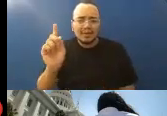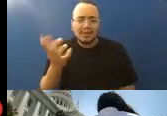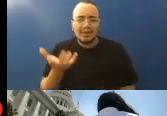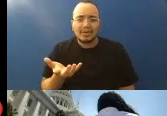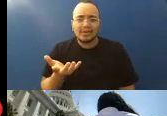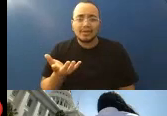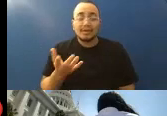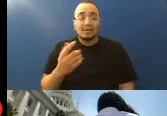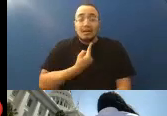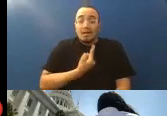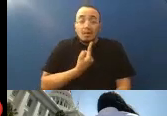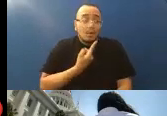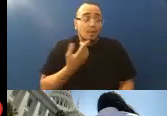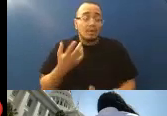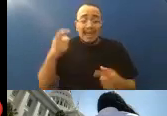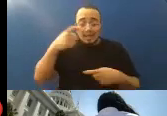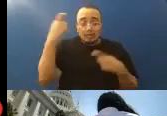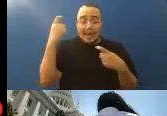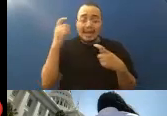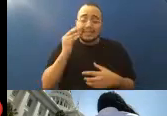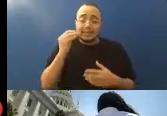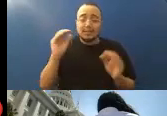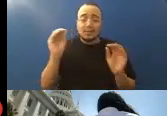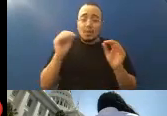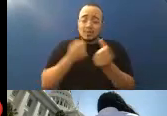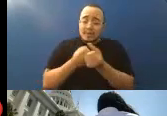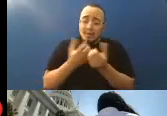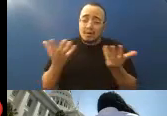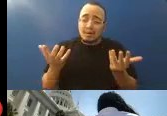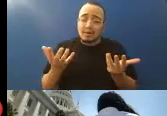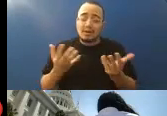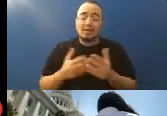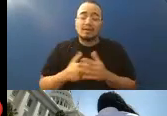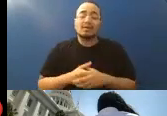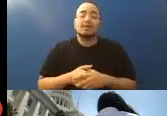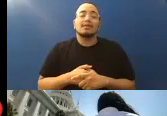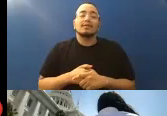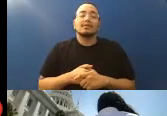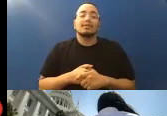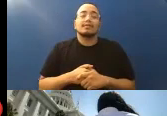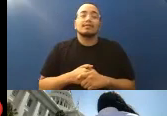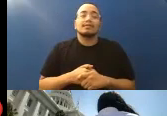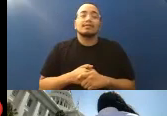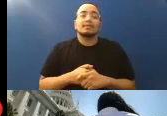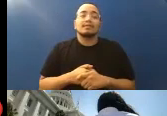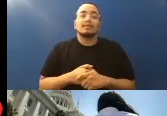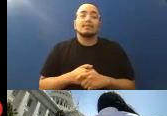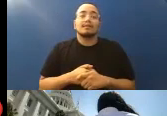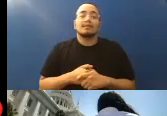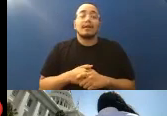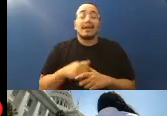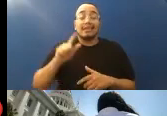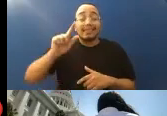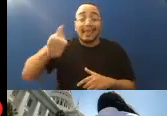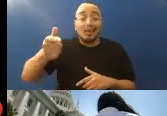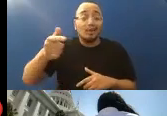to go through that really traumatic experience. And then even after the incident, I didn't get counseling. Like, students were like, I'm going to beat you up